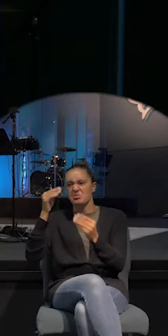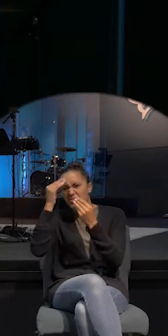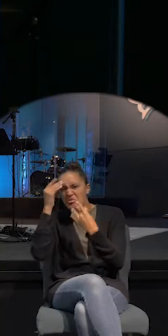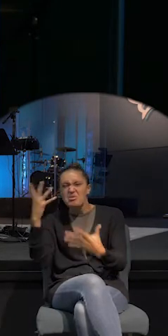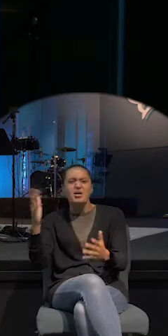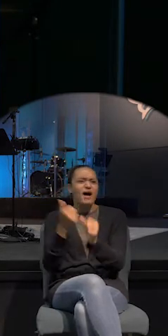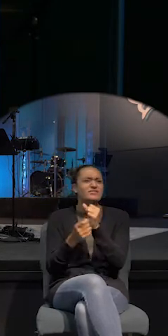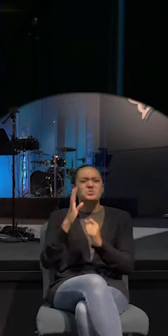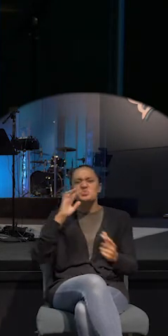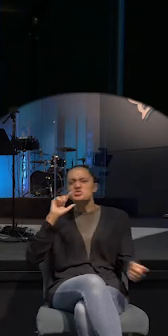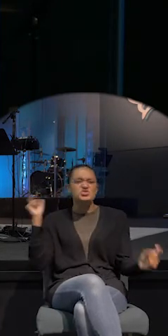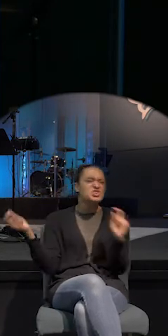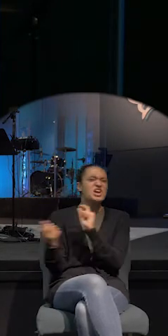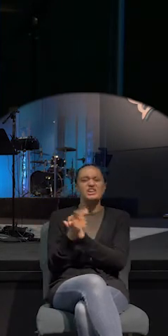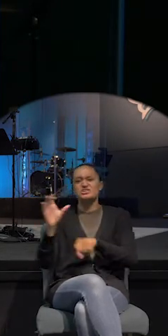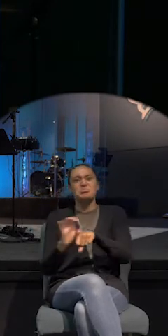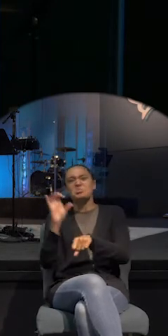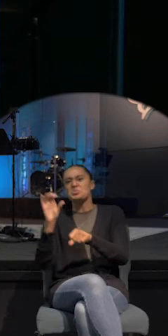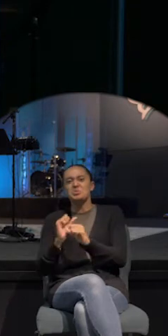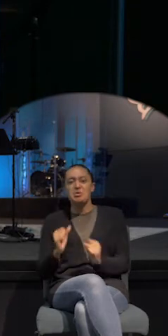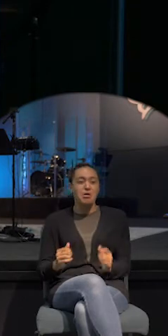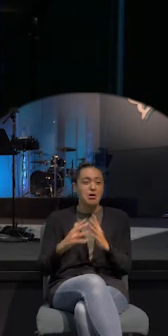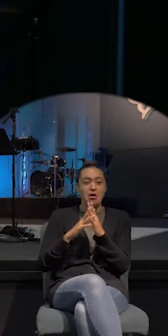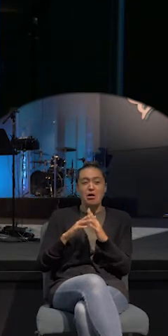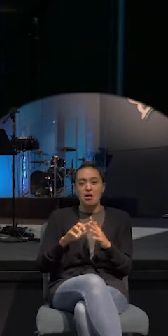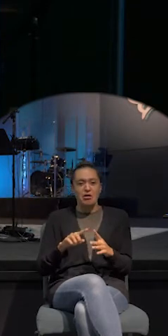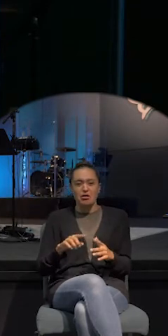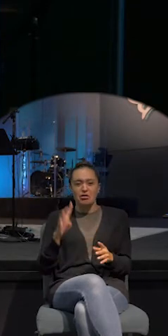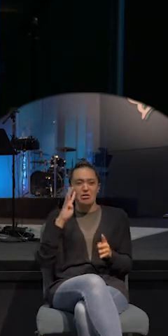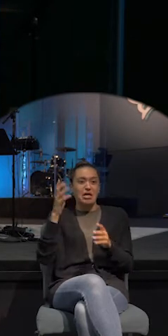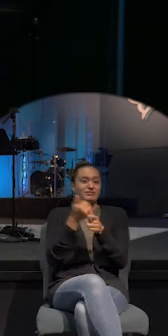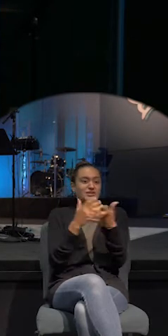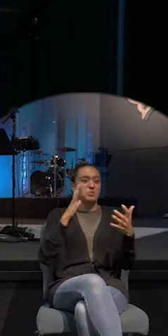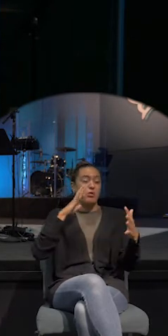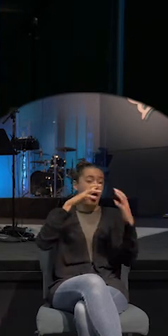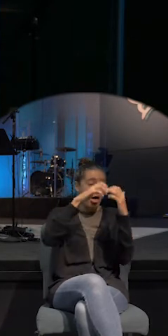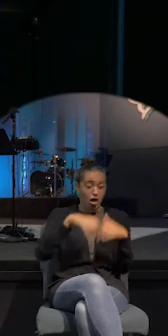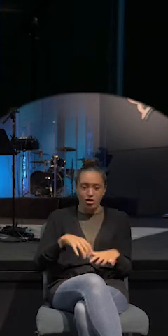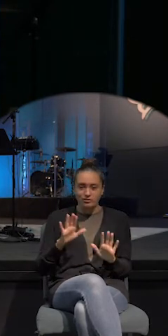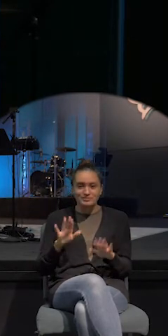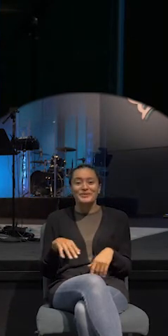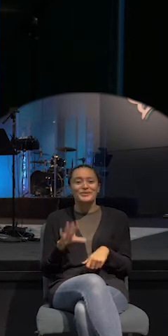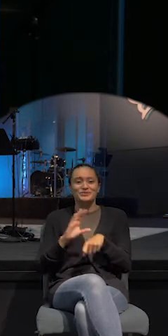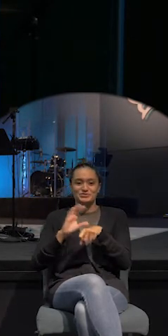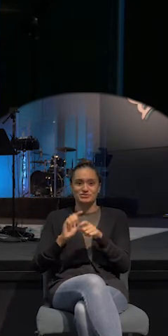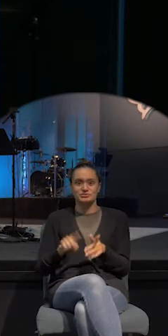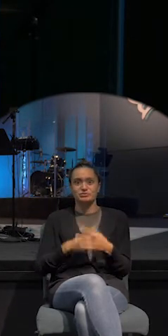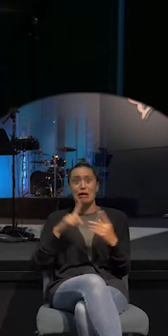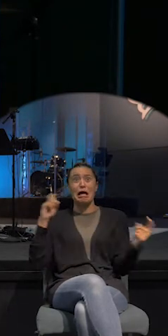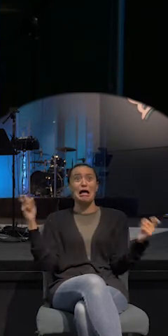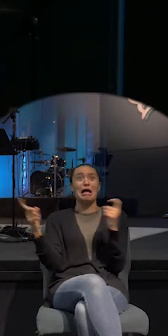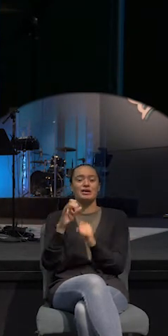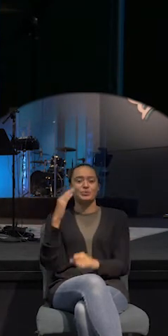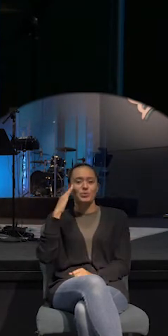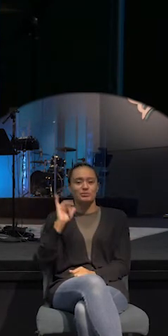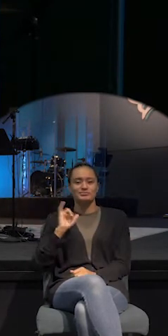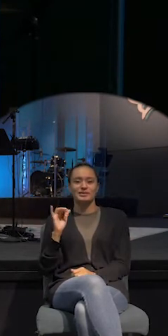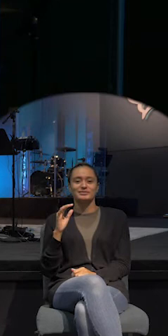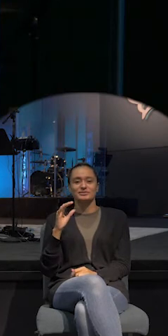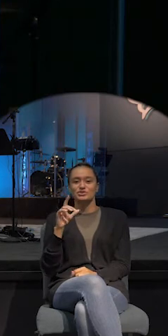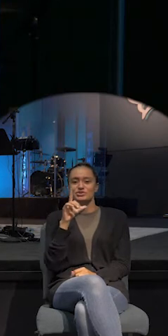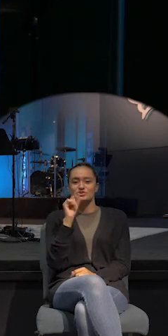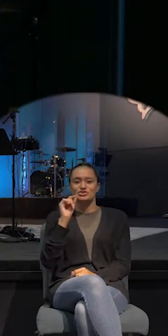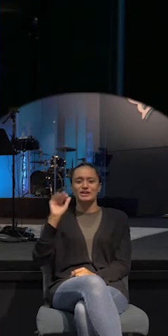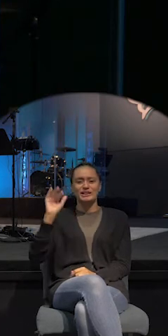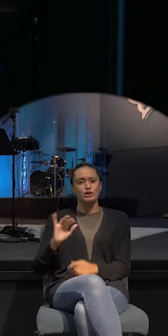going to change because computers and things are going to all fail and this and that. And so the church began to run around like Chicken Little, saying that the sky